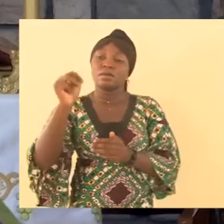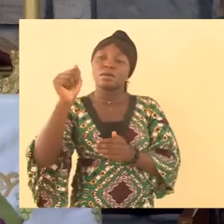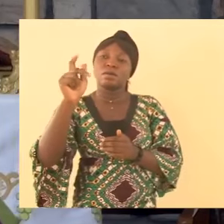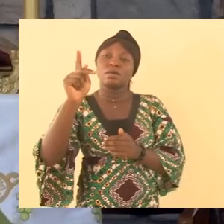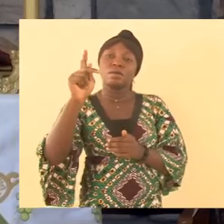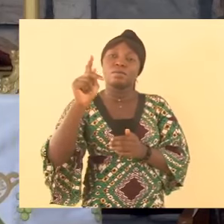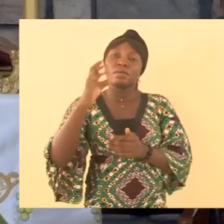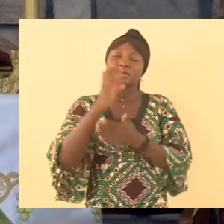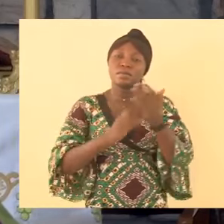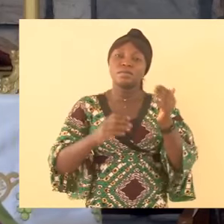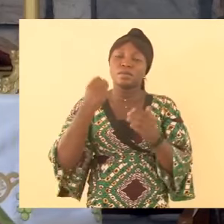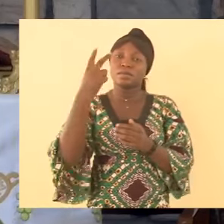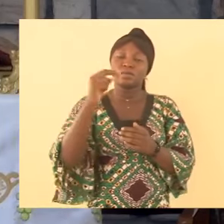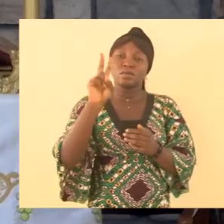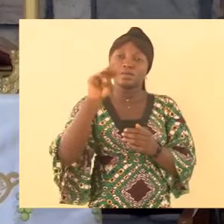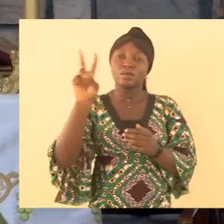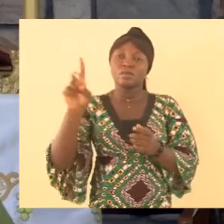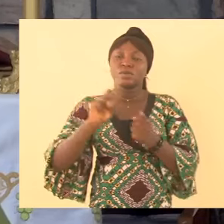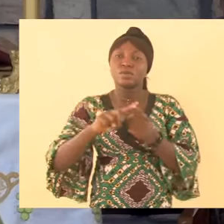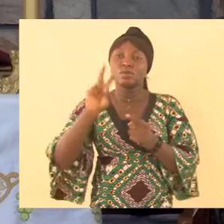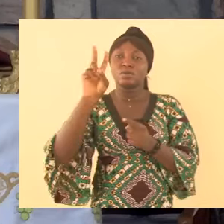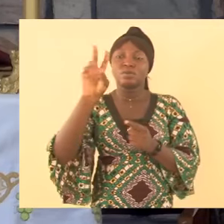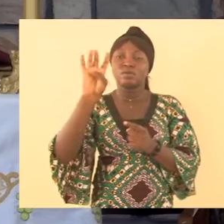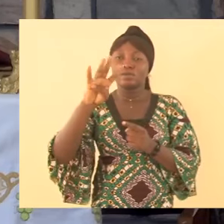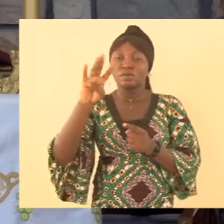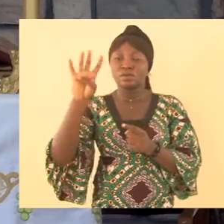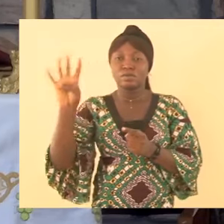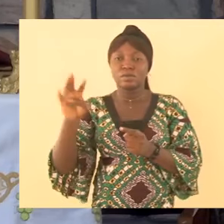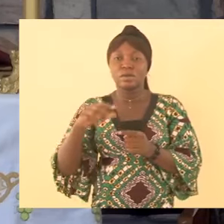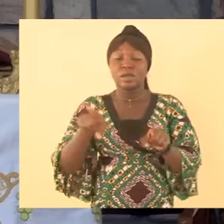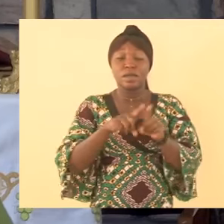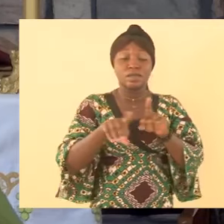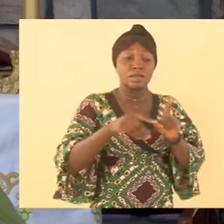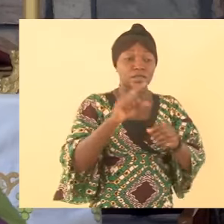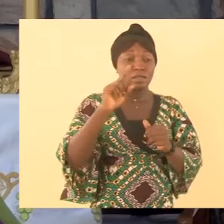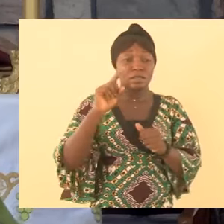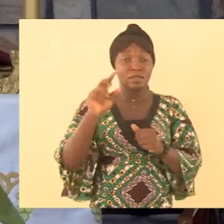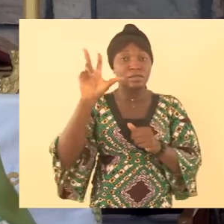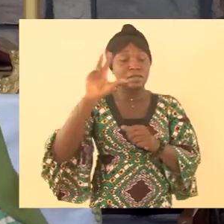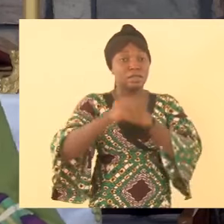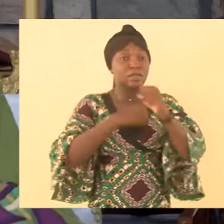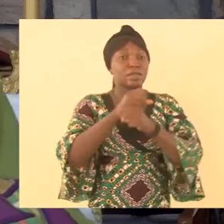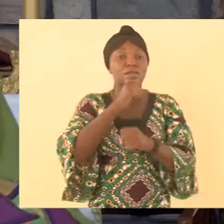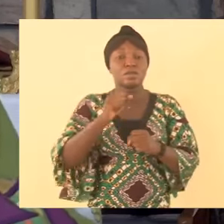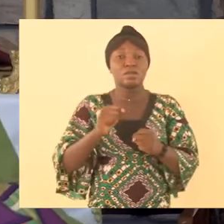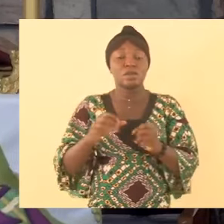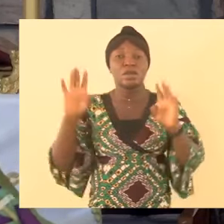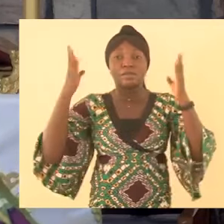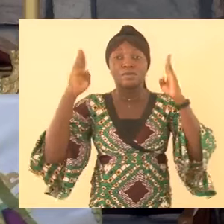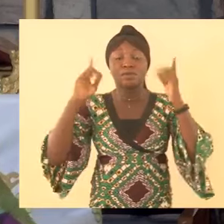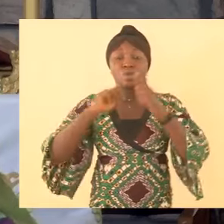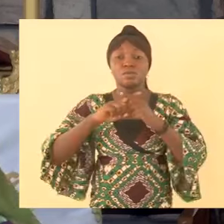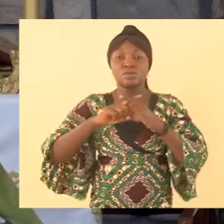chapter 12, verse 41 to 44, as I did 3 years ago, I am compelled once again to give my